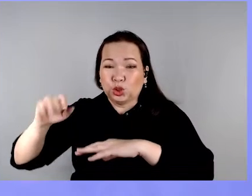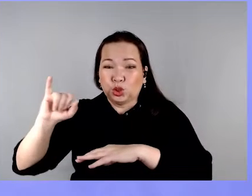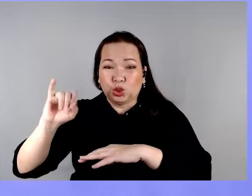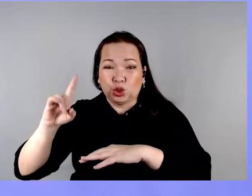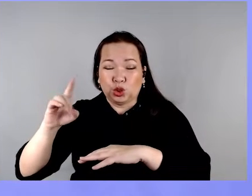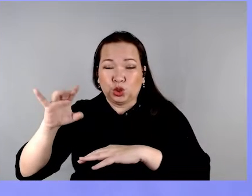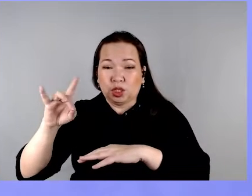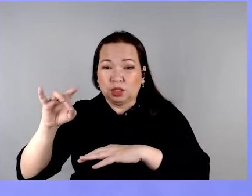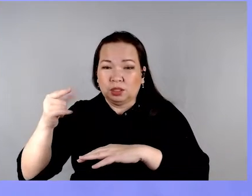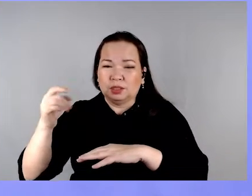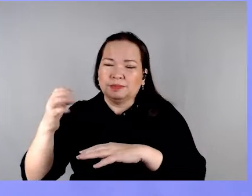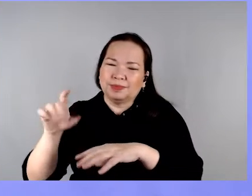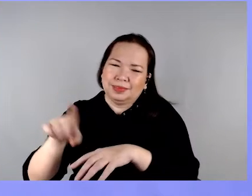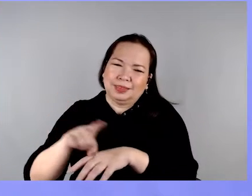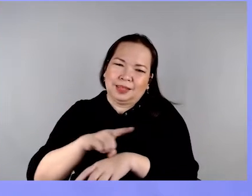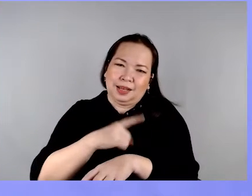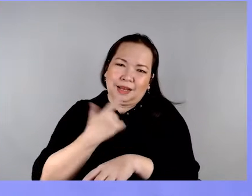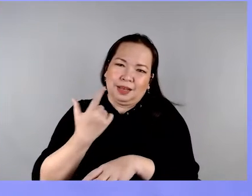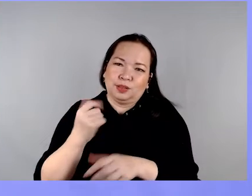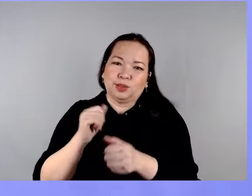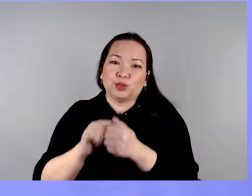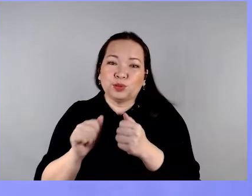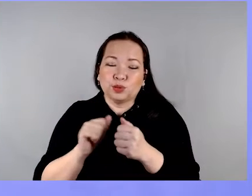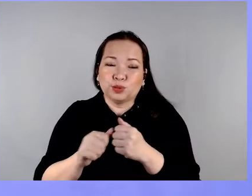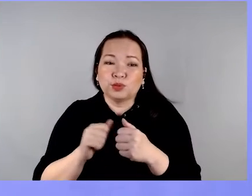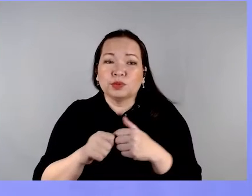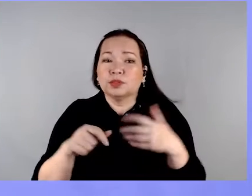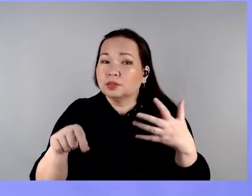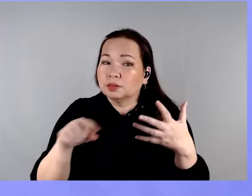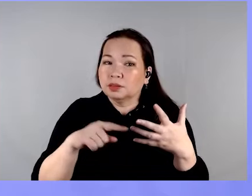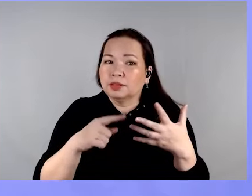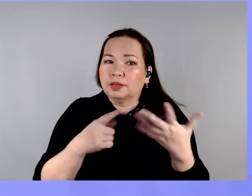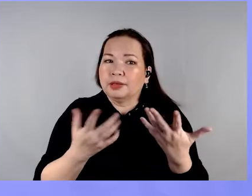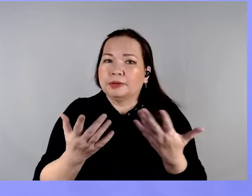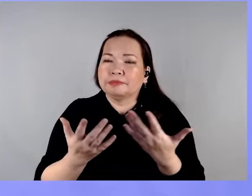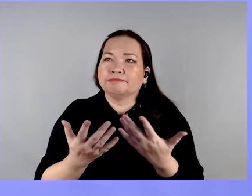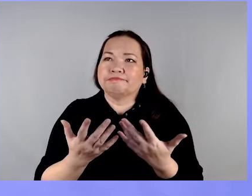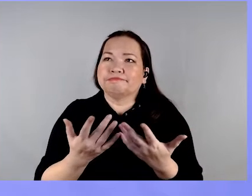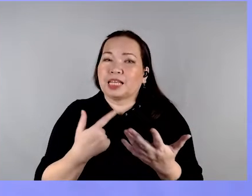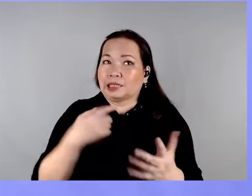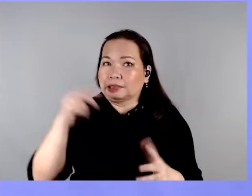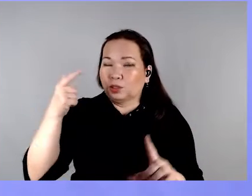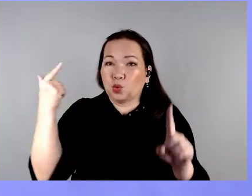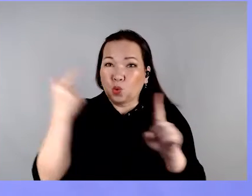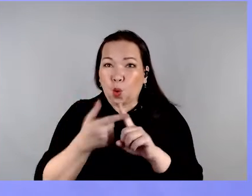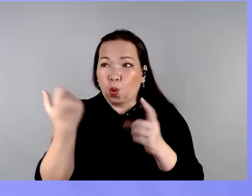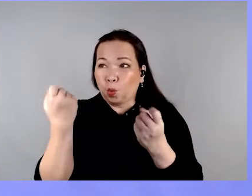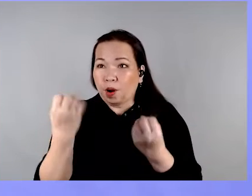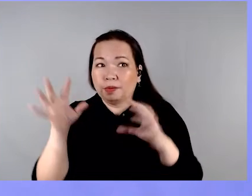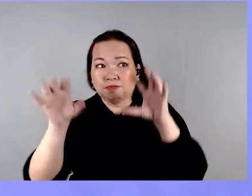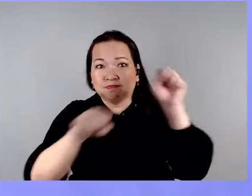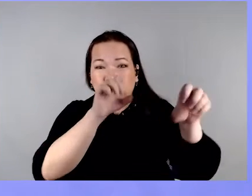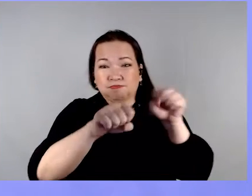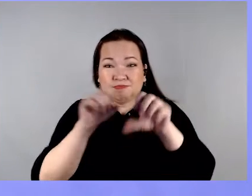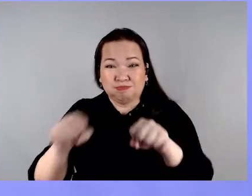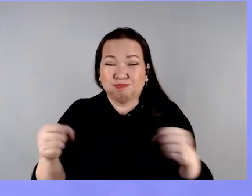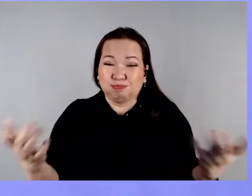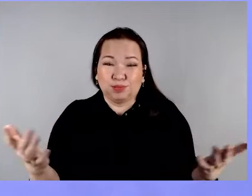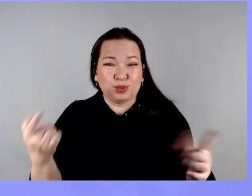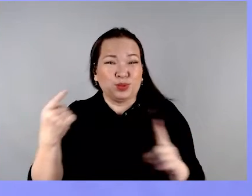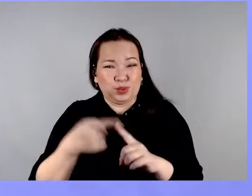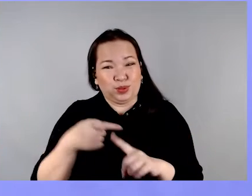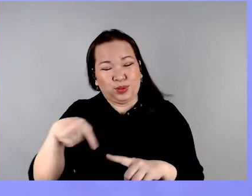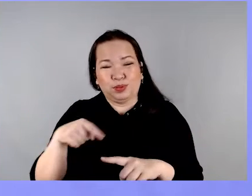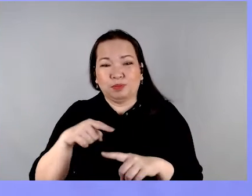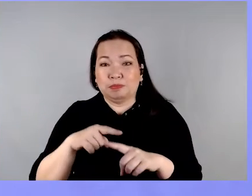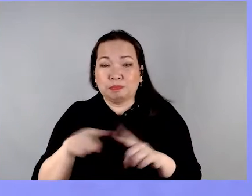judge. This necessarily helps in increasing the number of arrests made by law enforcement. However, there is a real